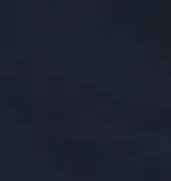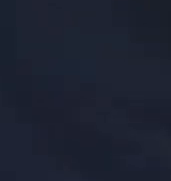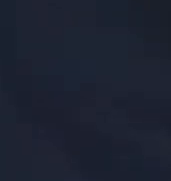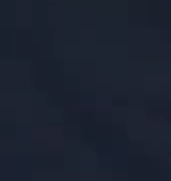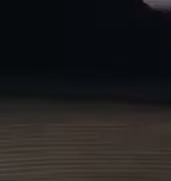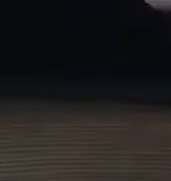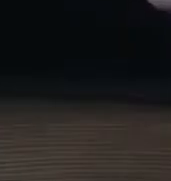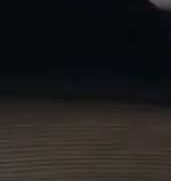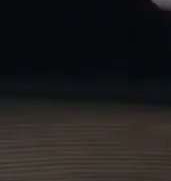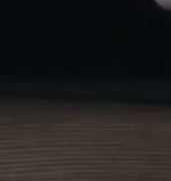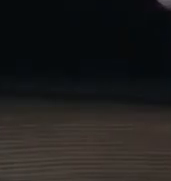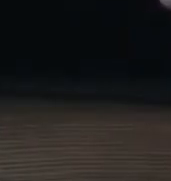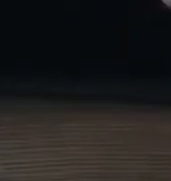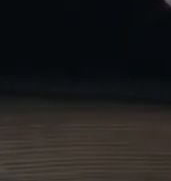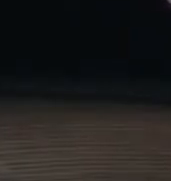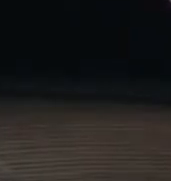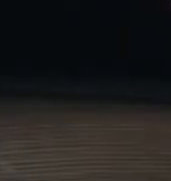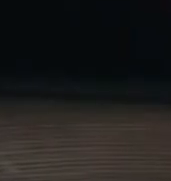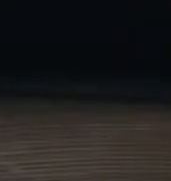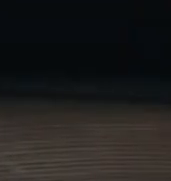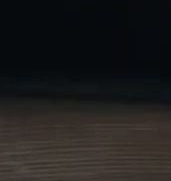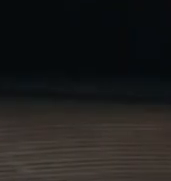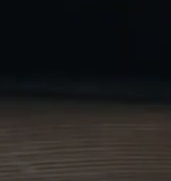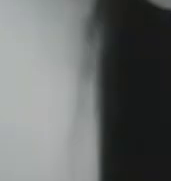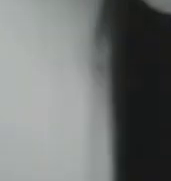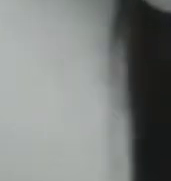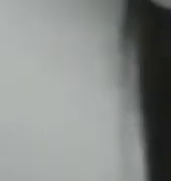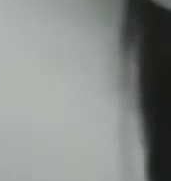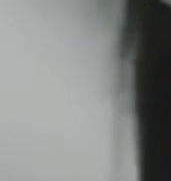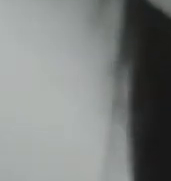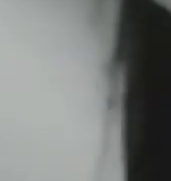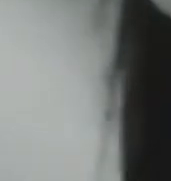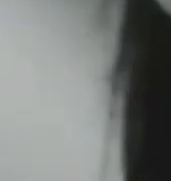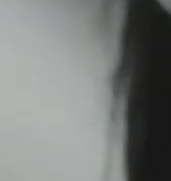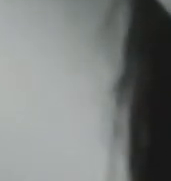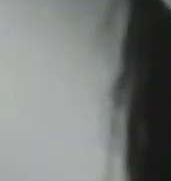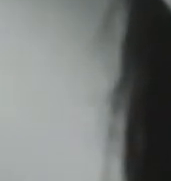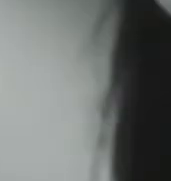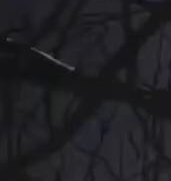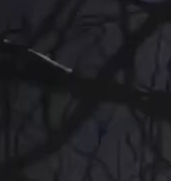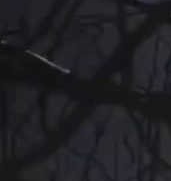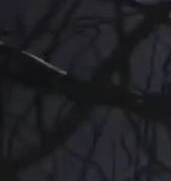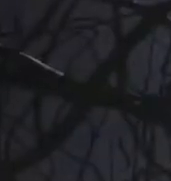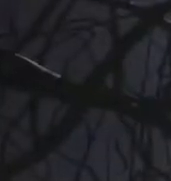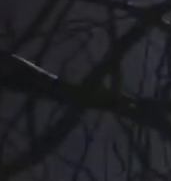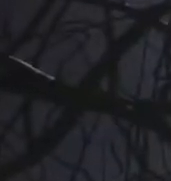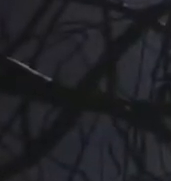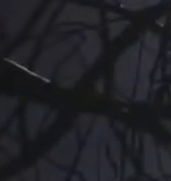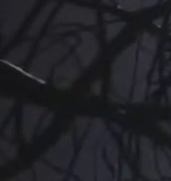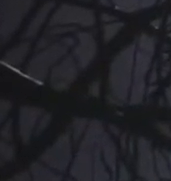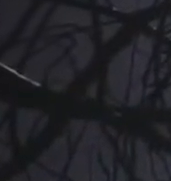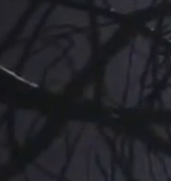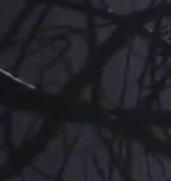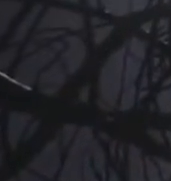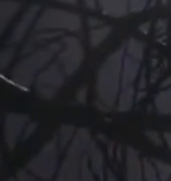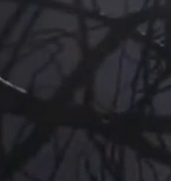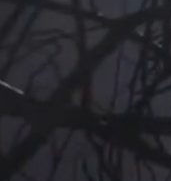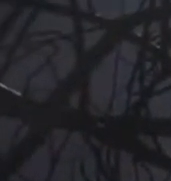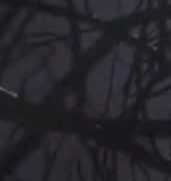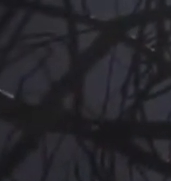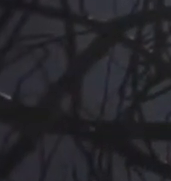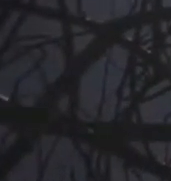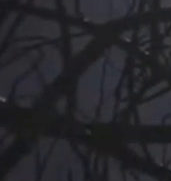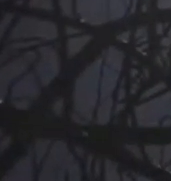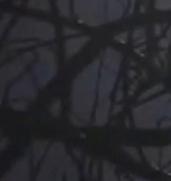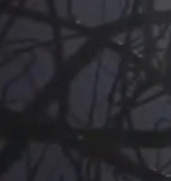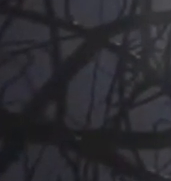kneel down and lift our supplications to Him that has the power to save us against the rulers of the